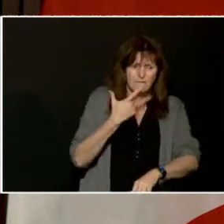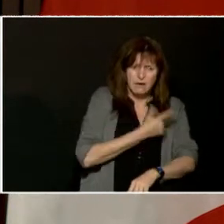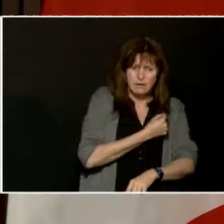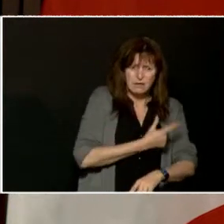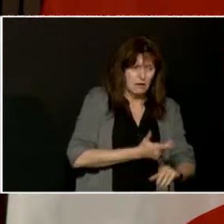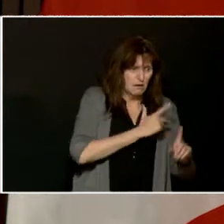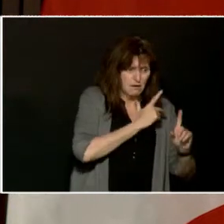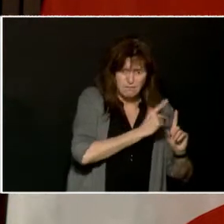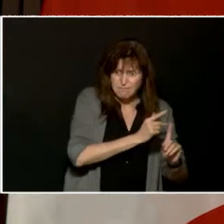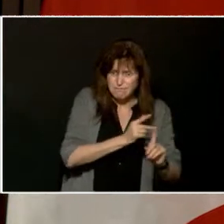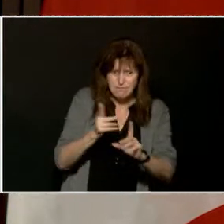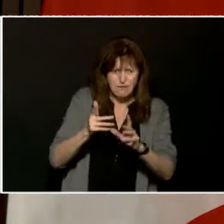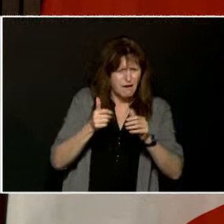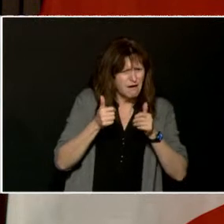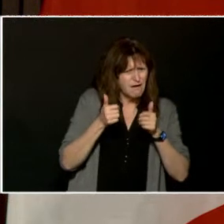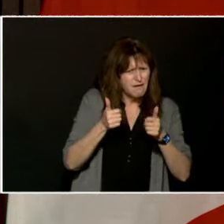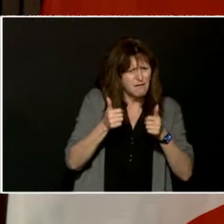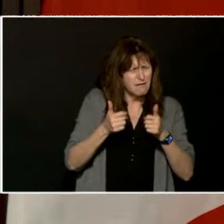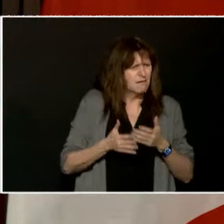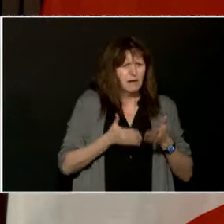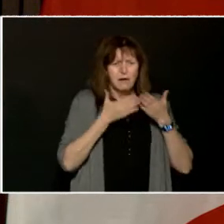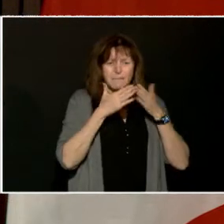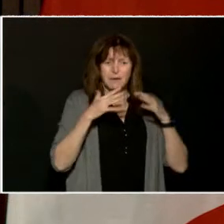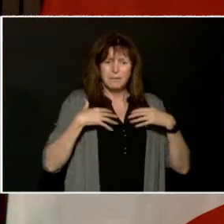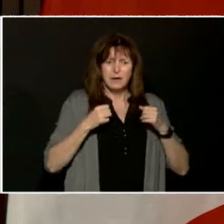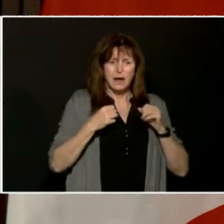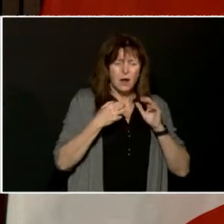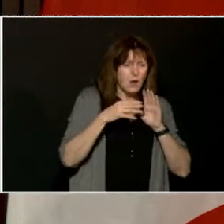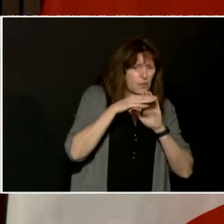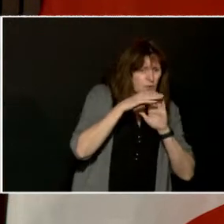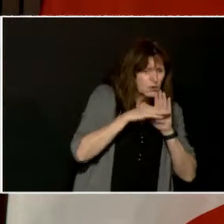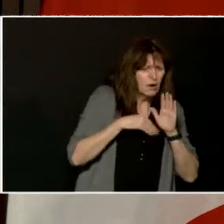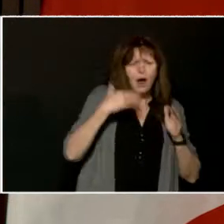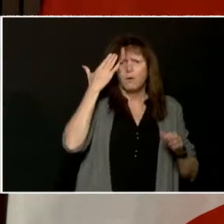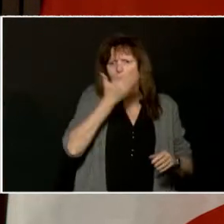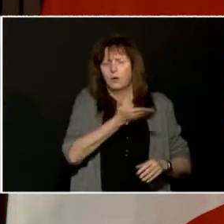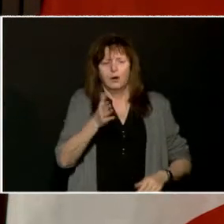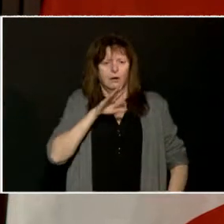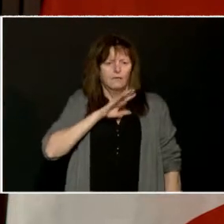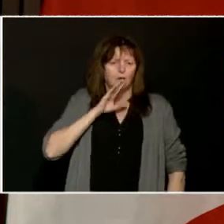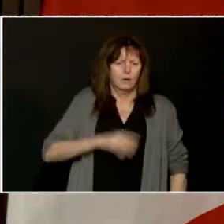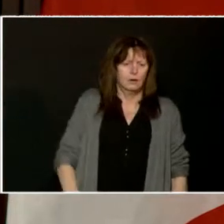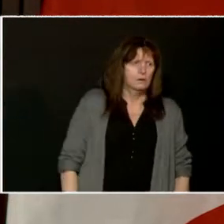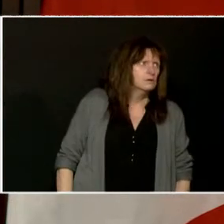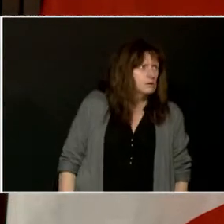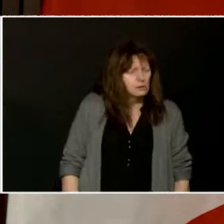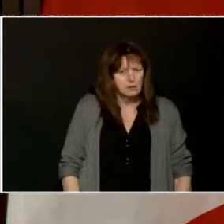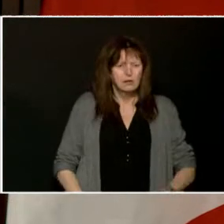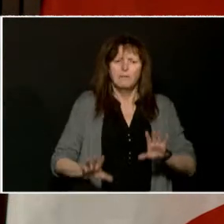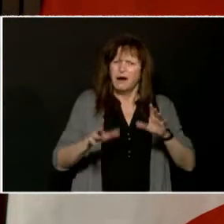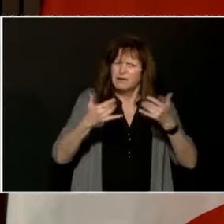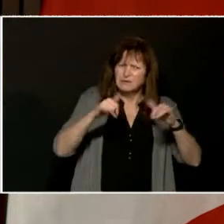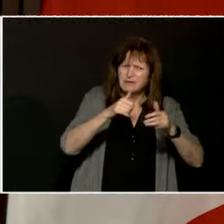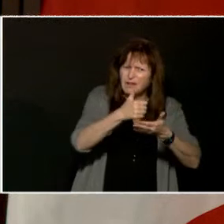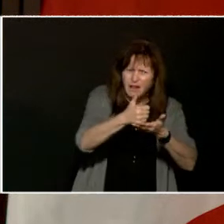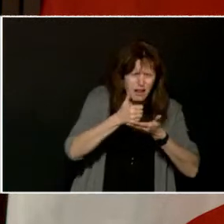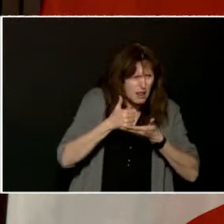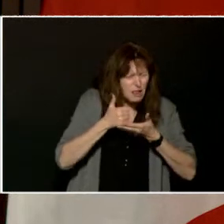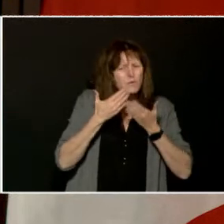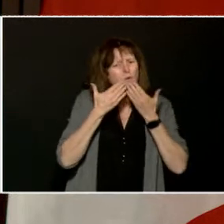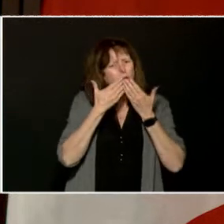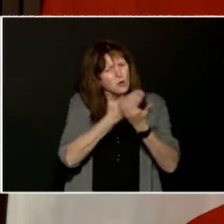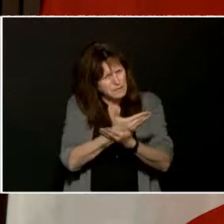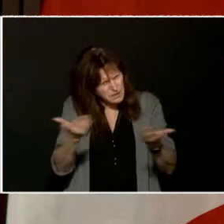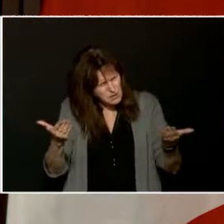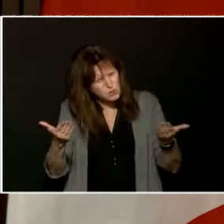spread. These are measures that Ontarians have supported because you made the hard decisions to meet people only outside, to